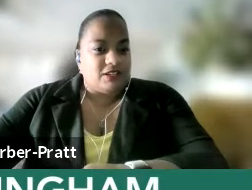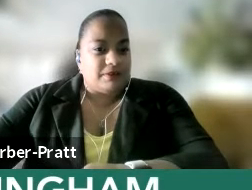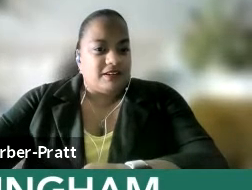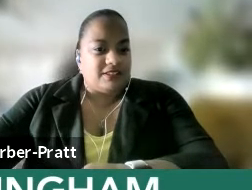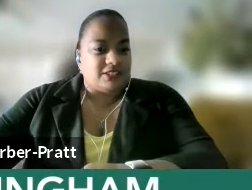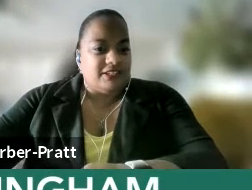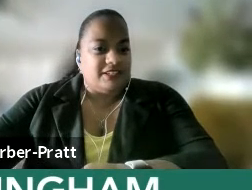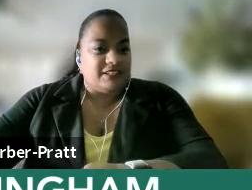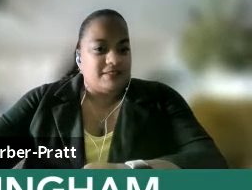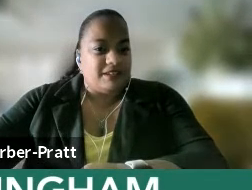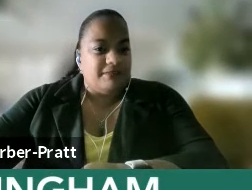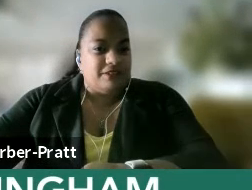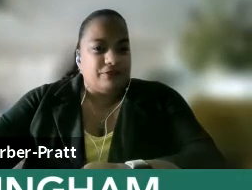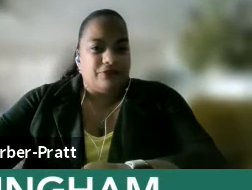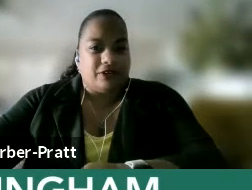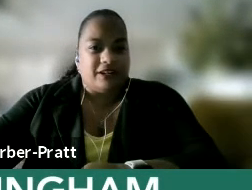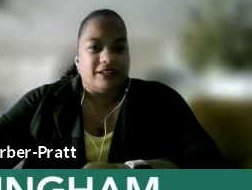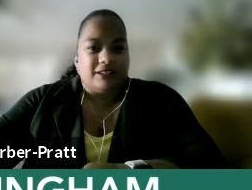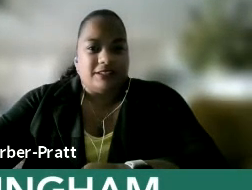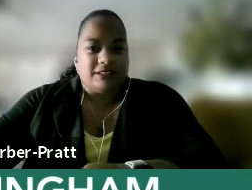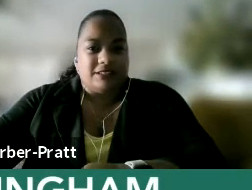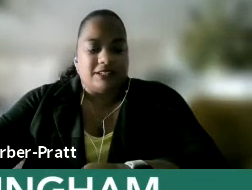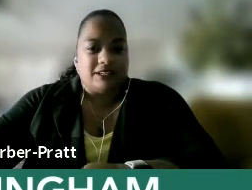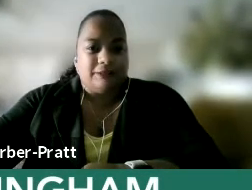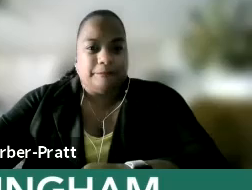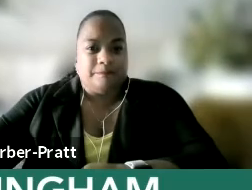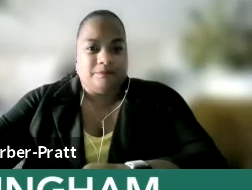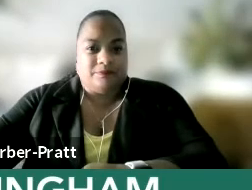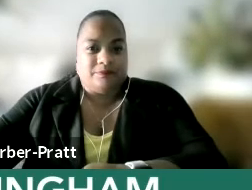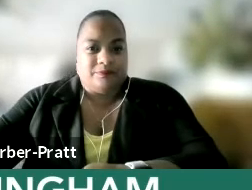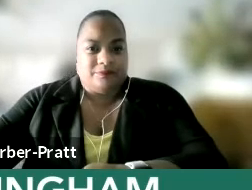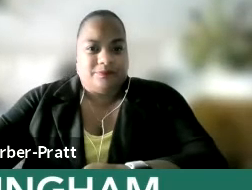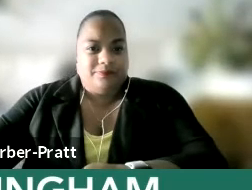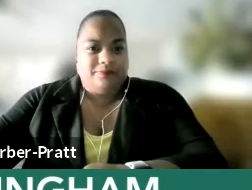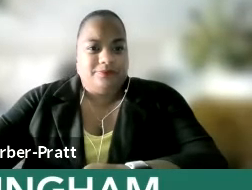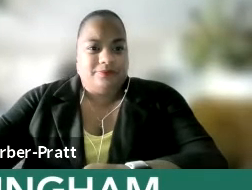the interpreter on screen. Can someone let me know if we're good to go?